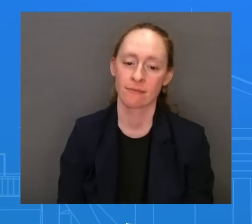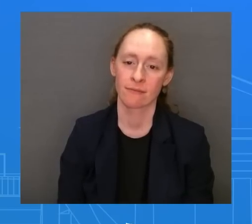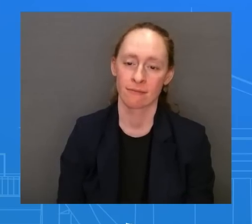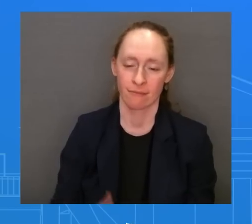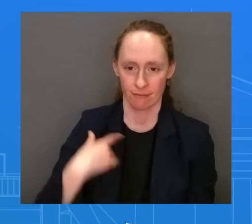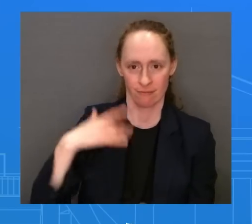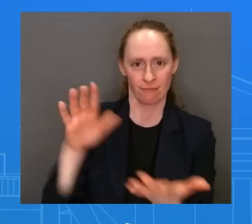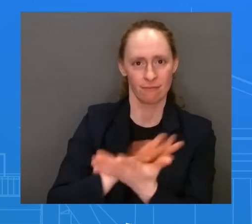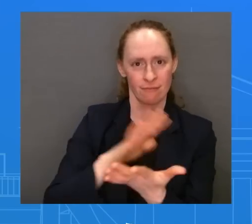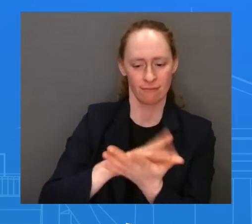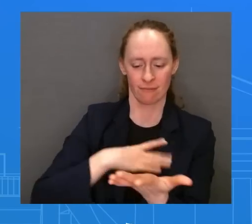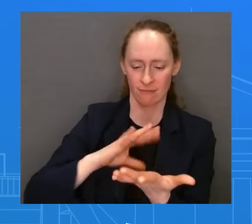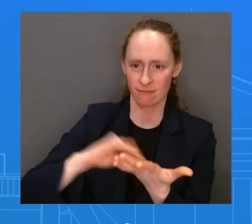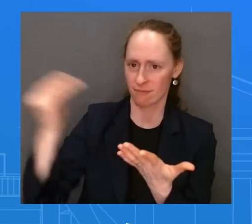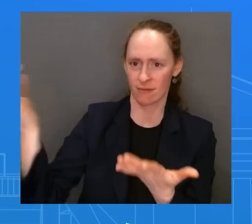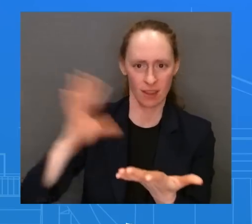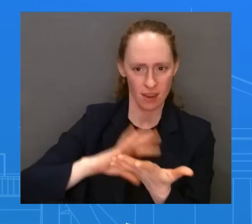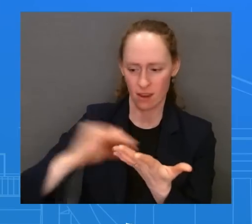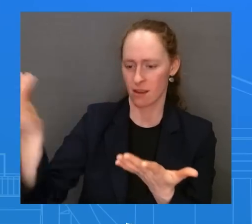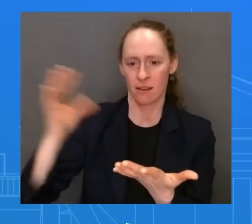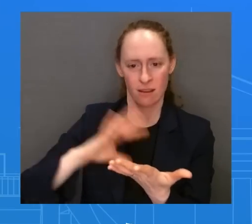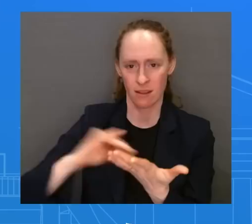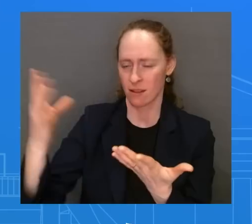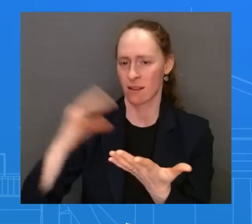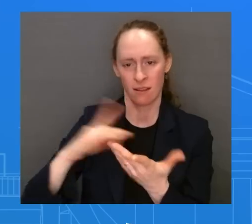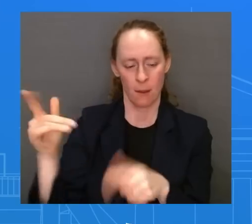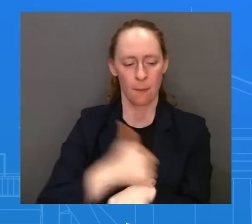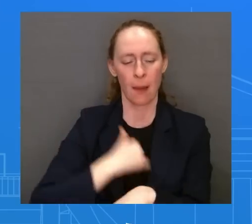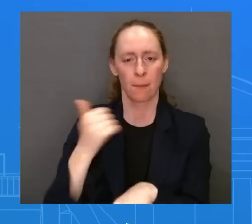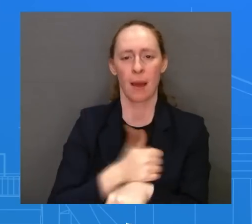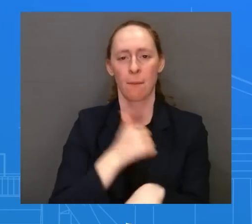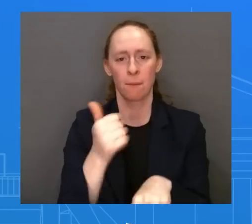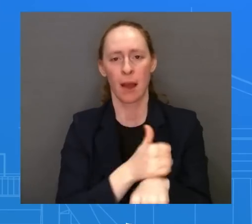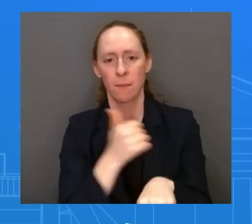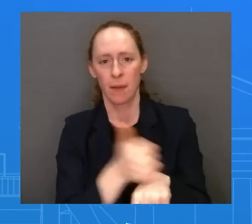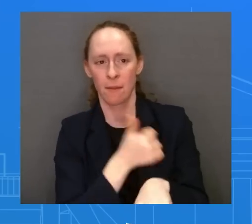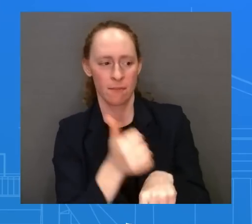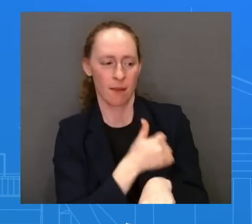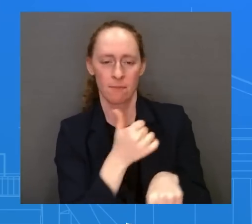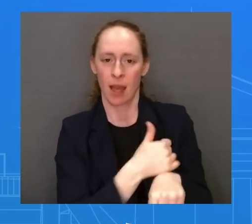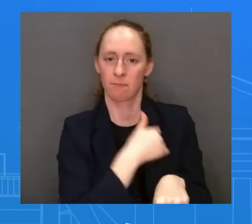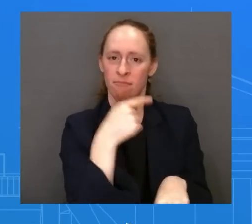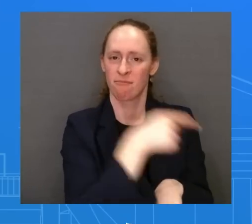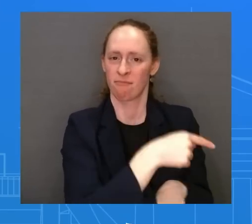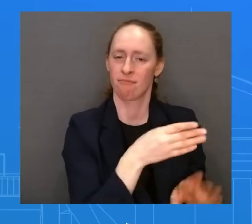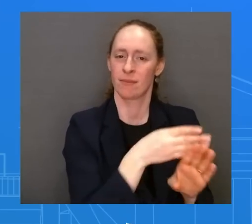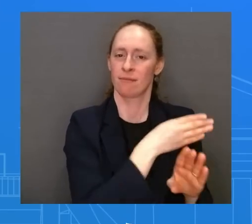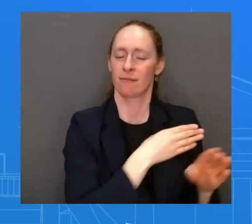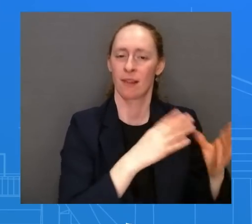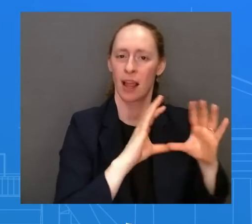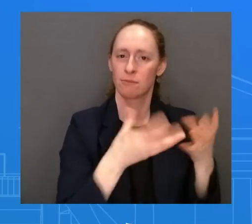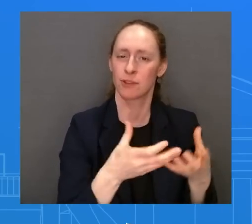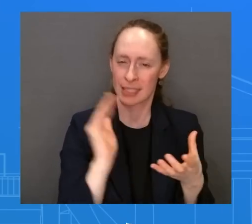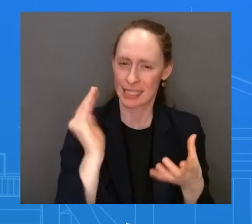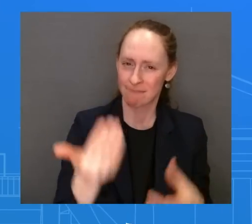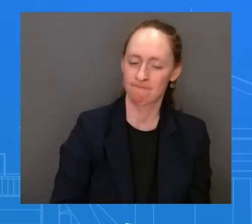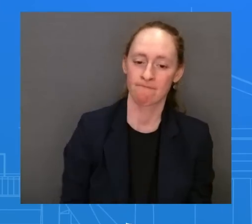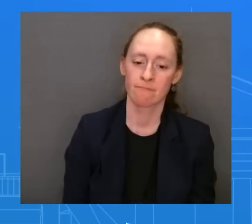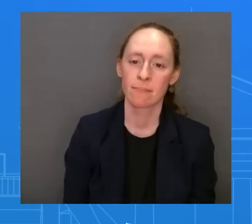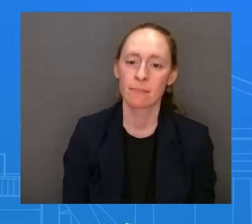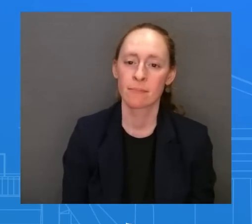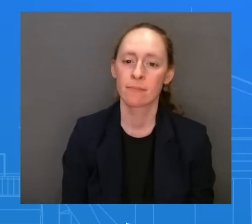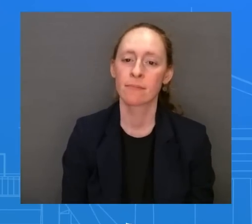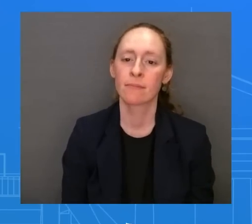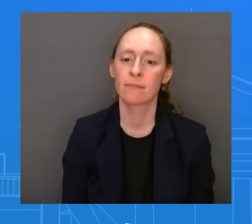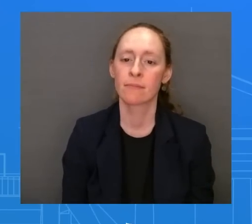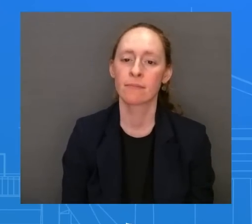a previous administration starting with page one president bides choices for how to execute a withdrawal from Afghanistan were severely constrained by conditions created by